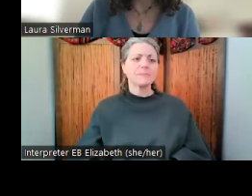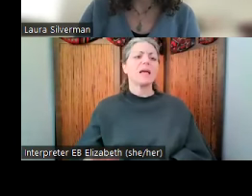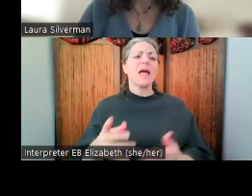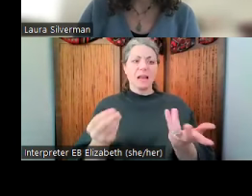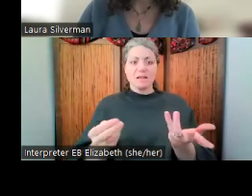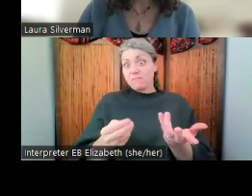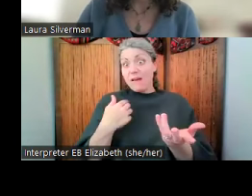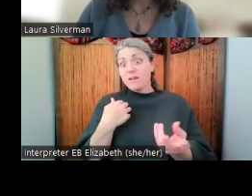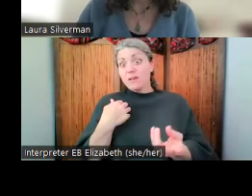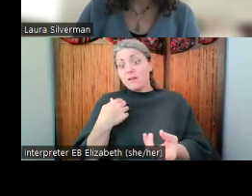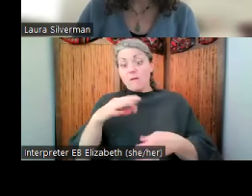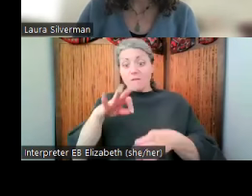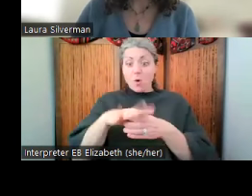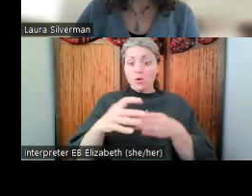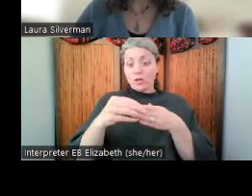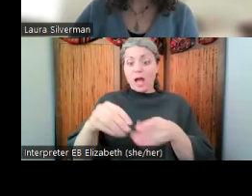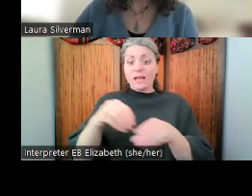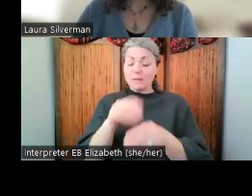example.